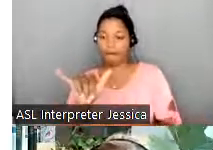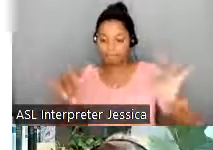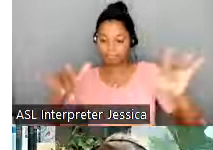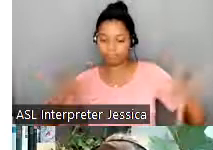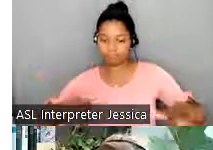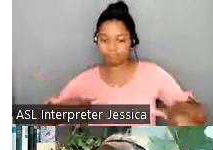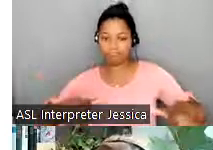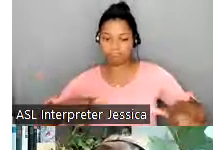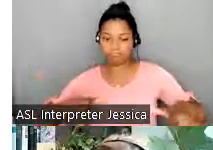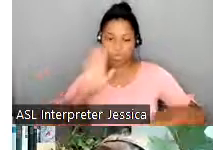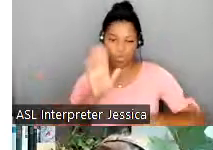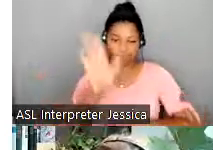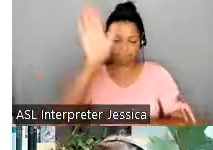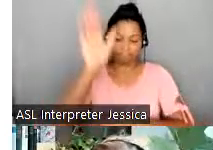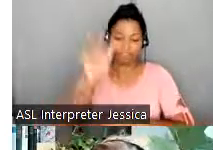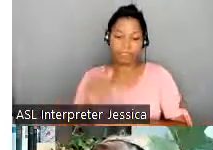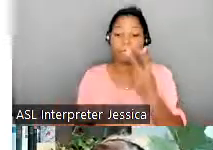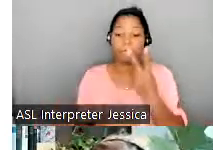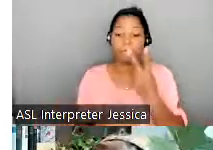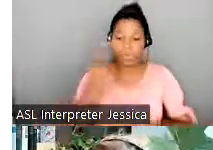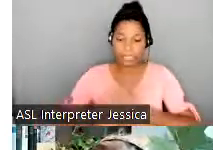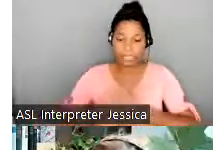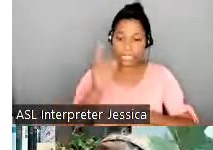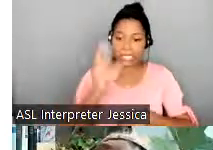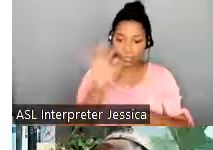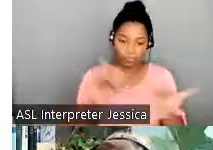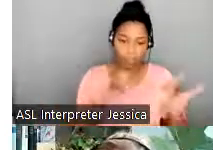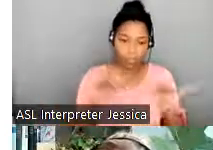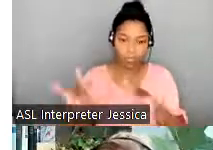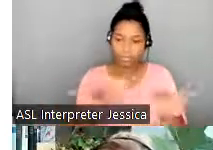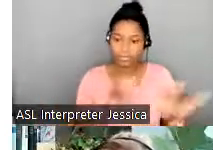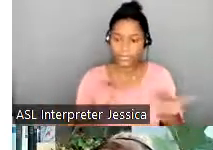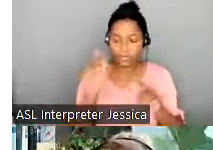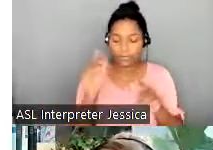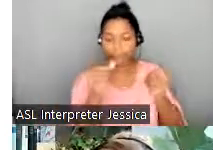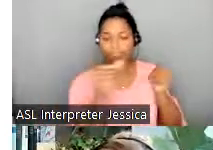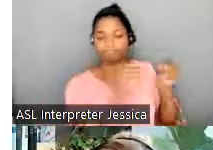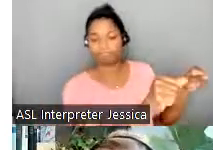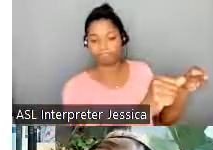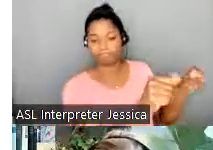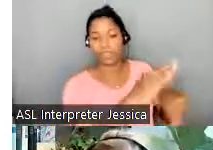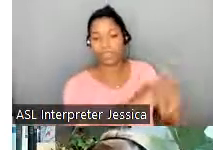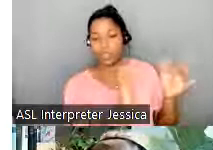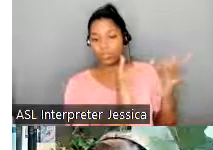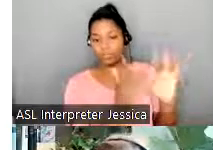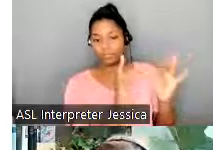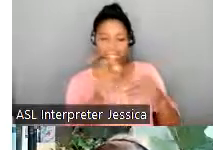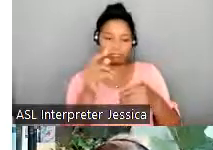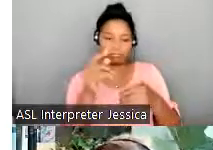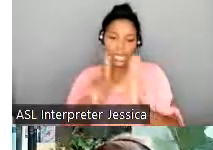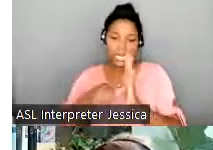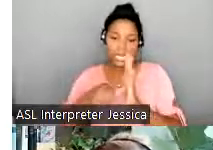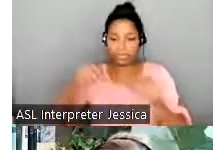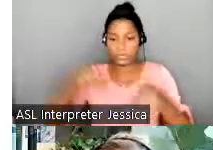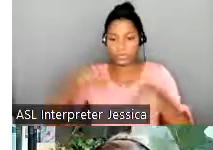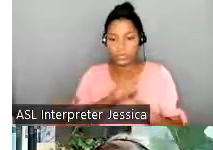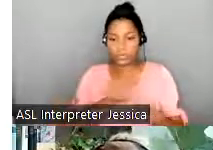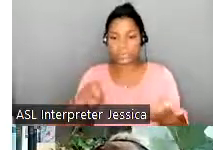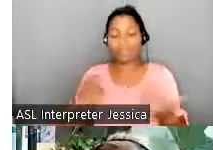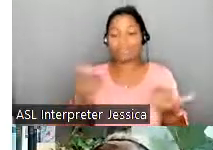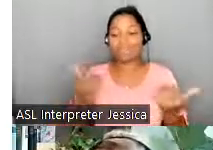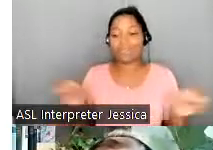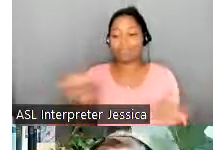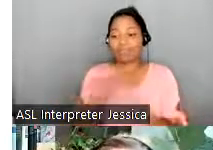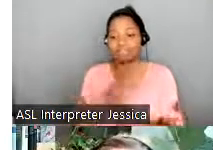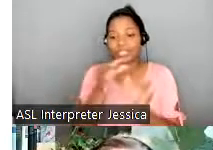being recorded and will be posted on the Engaged and Commit to Connect websites later this week. And I will turn it back to